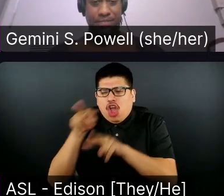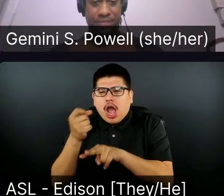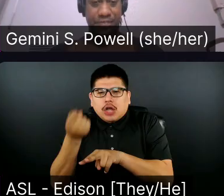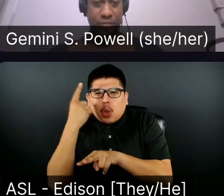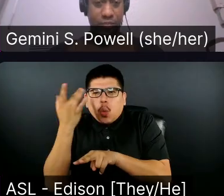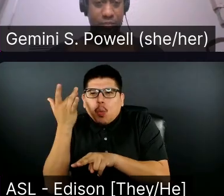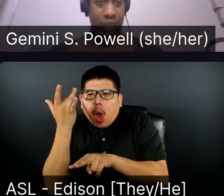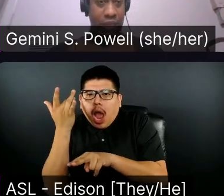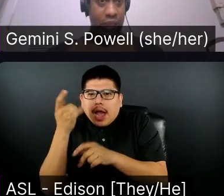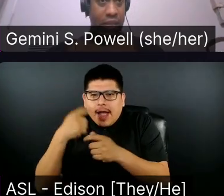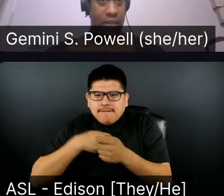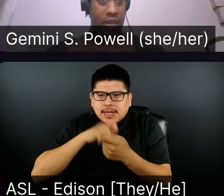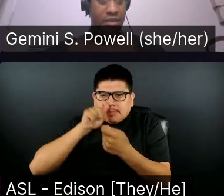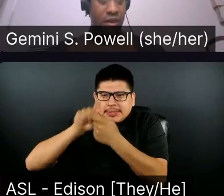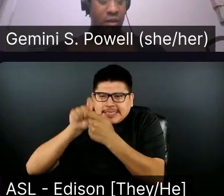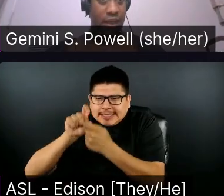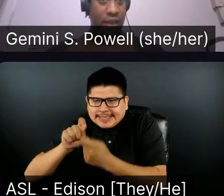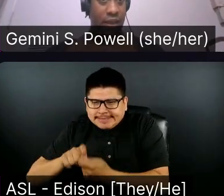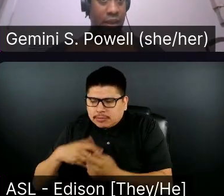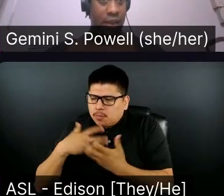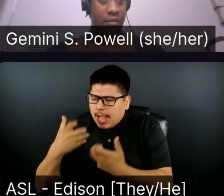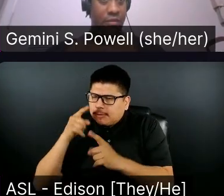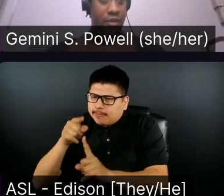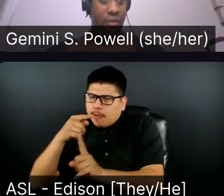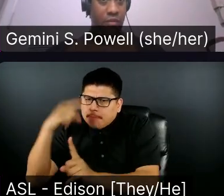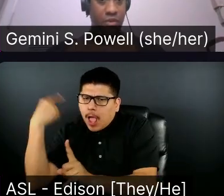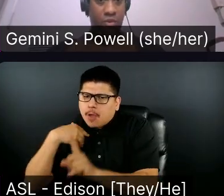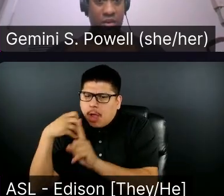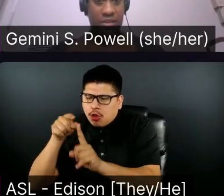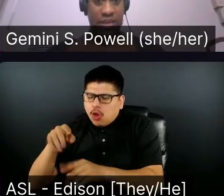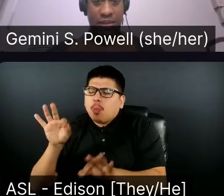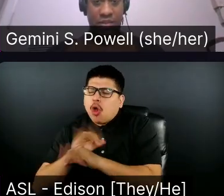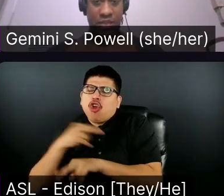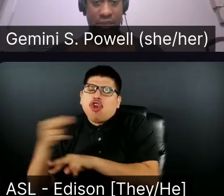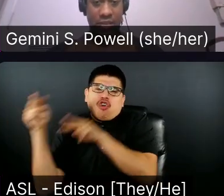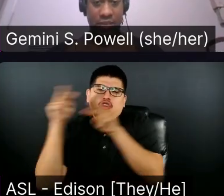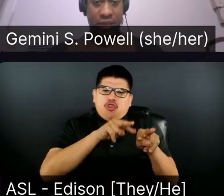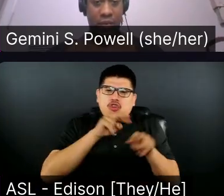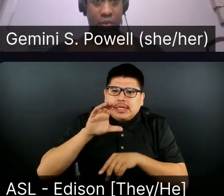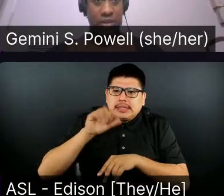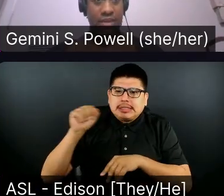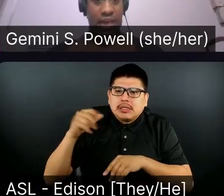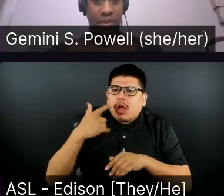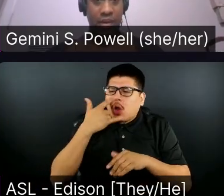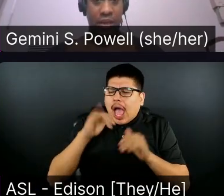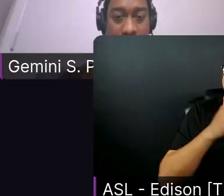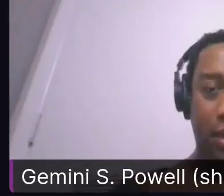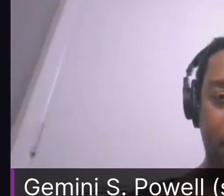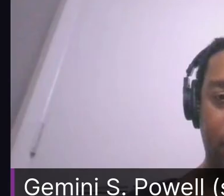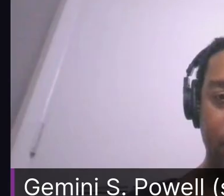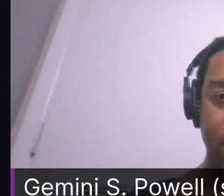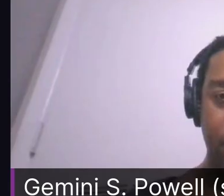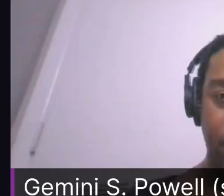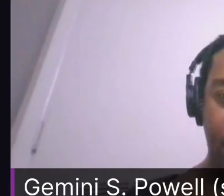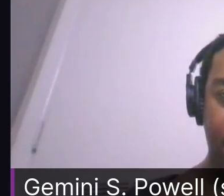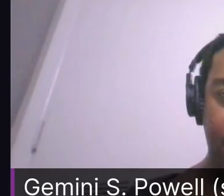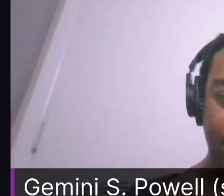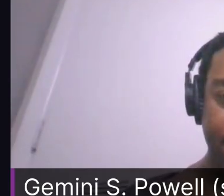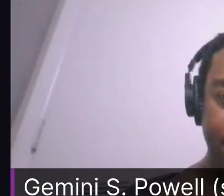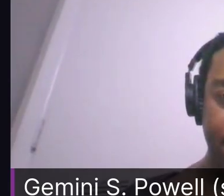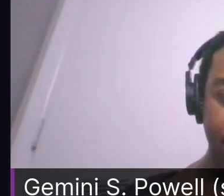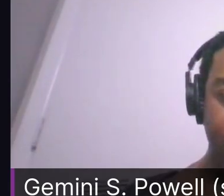here. Let's go ahead and flip over to our style sheet and see what is happening here.